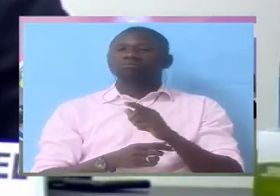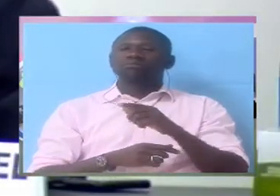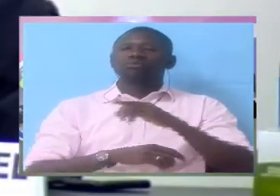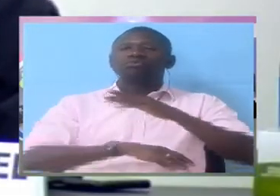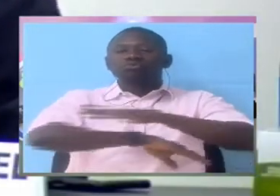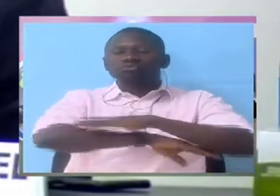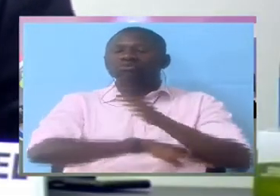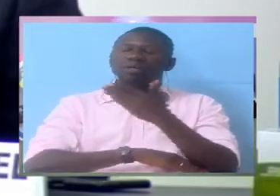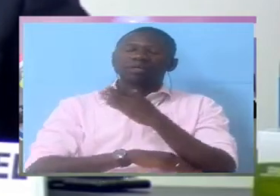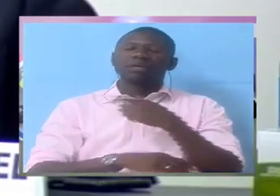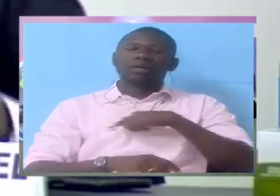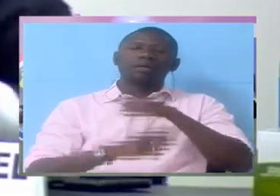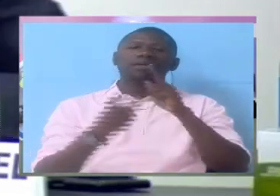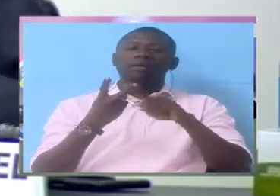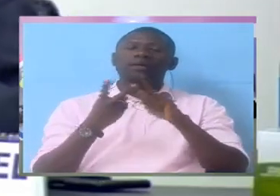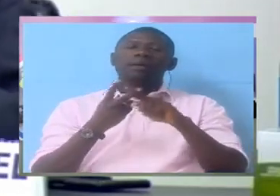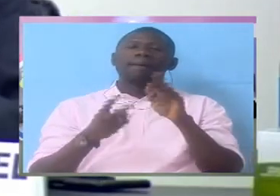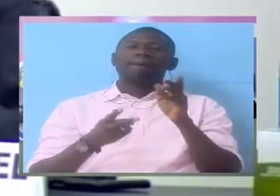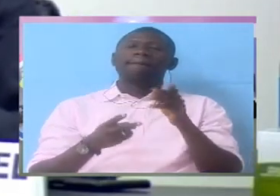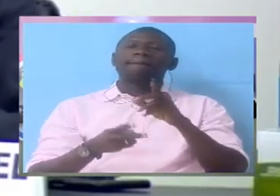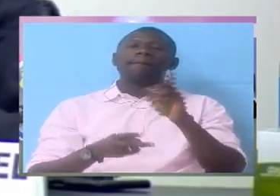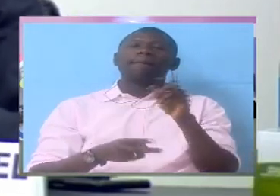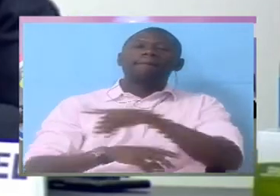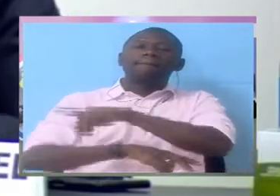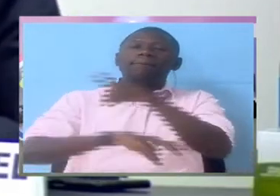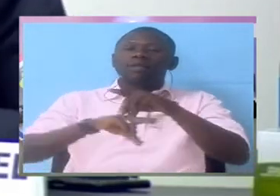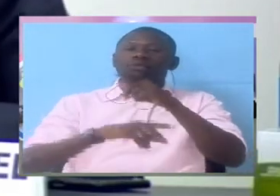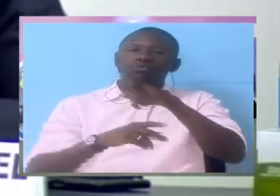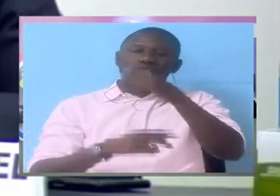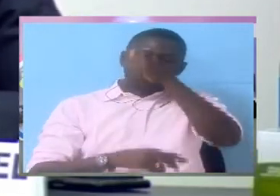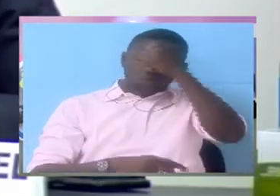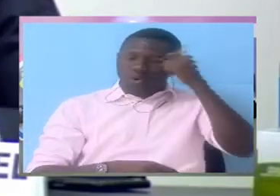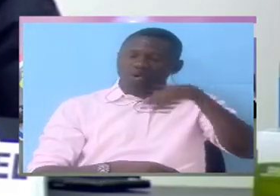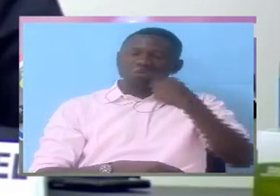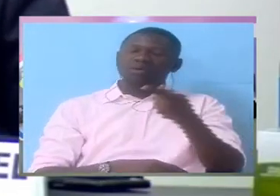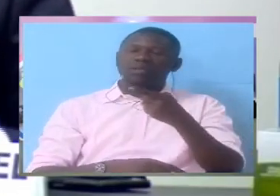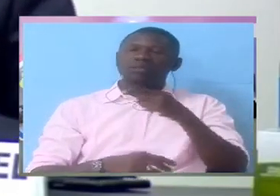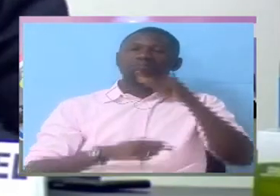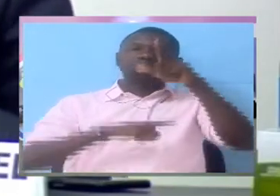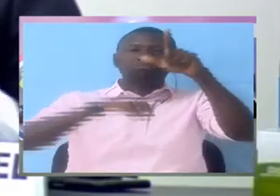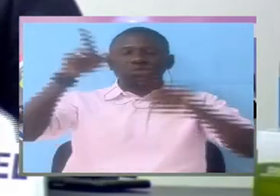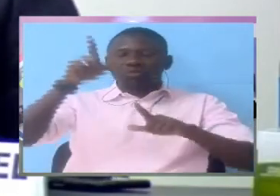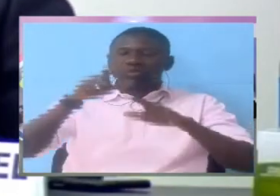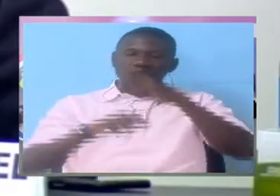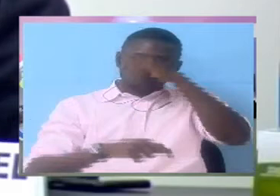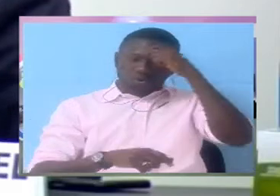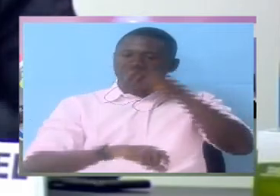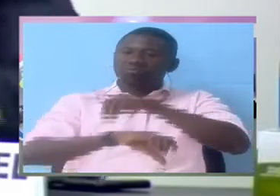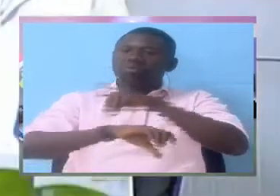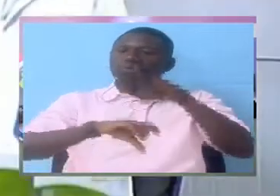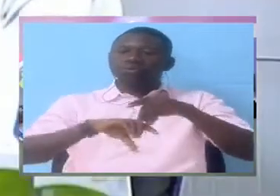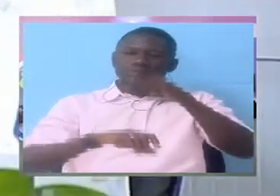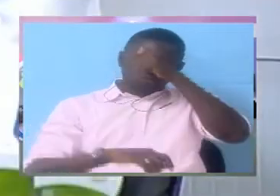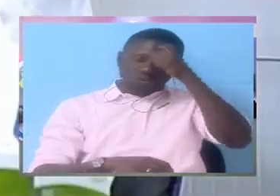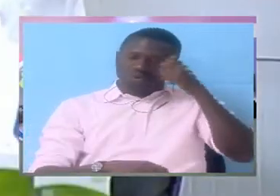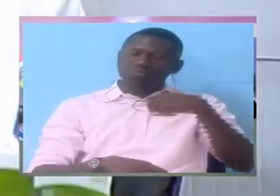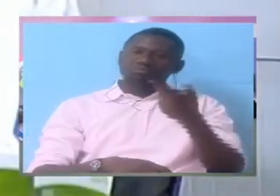Na si following ita raka menno kumo fonye wala mila kibaro ifong la kibaro menti ane digital la yedoko ke